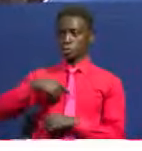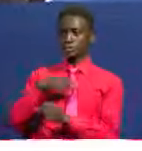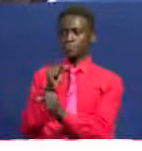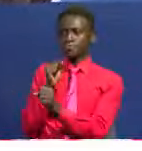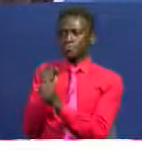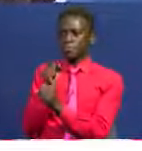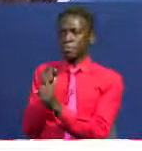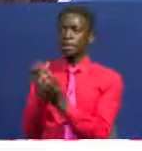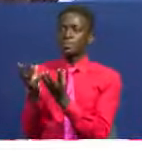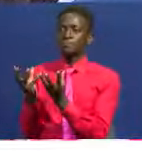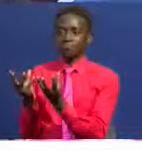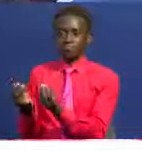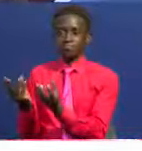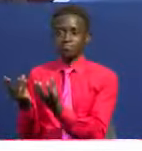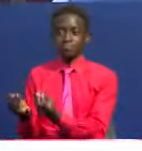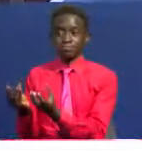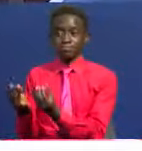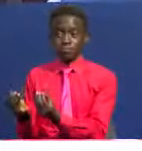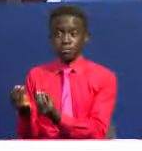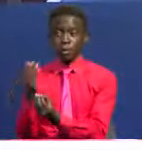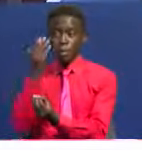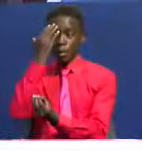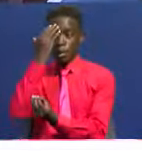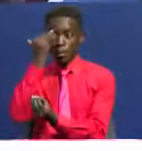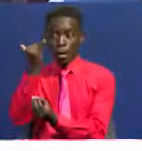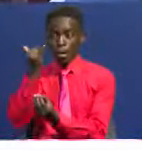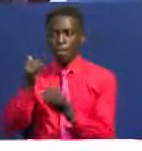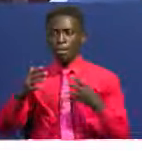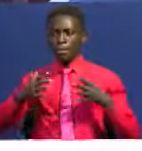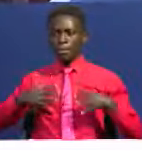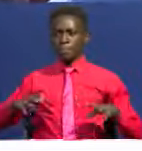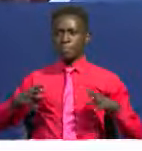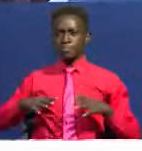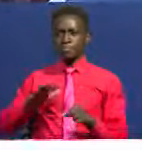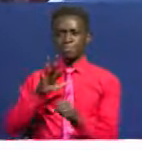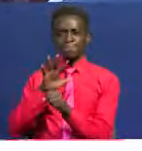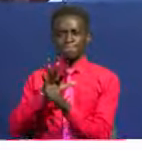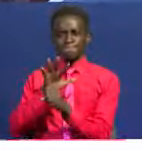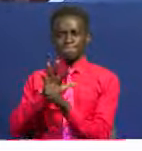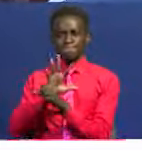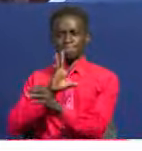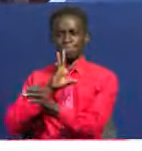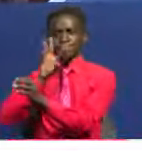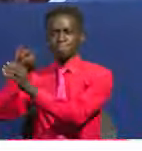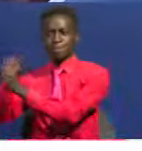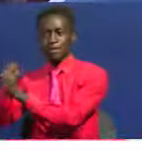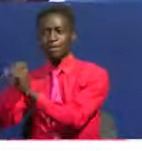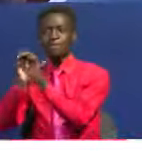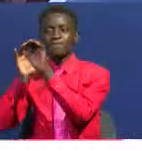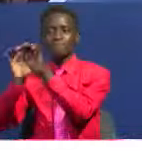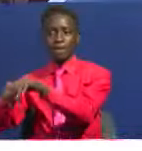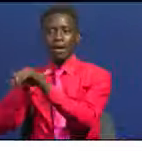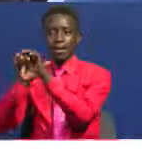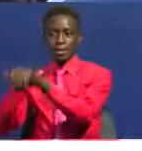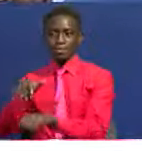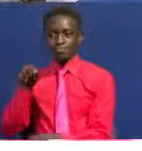urahisi sana, juu wengi watu wengi wameingia kwa kilimo na hatuna watu wengi sana